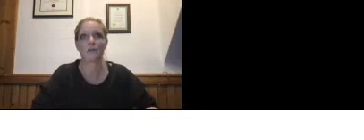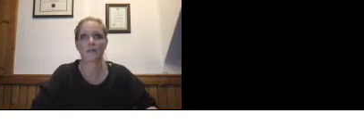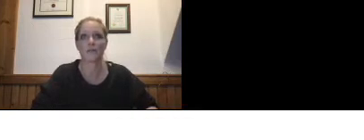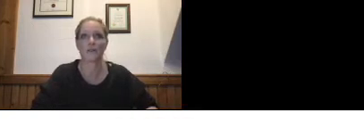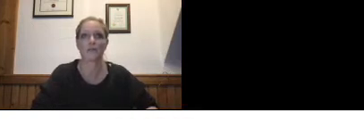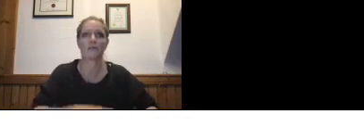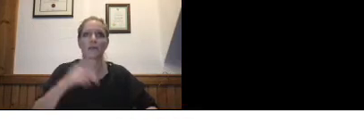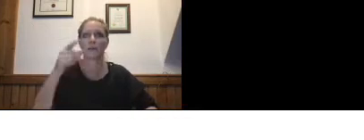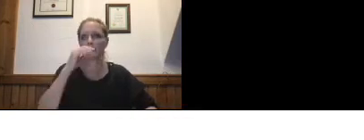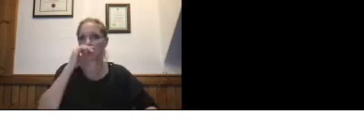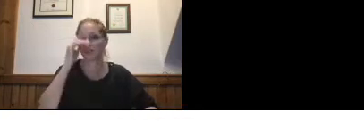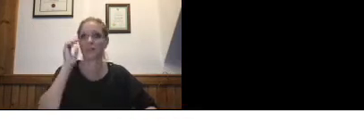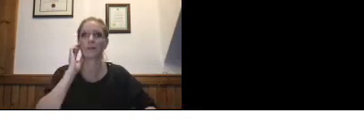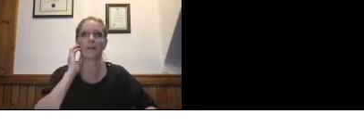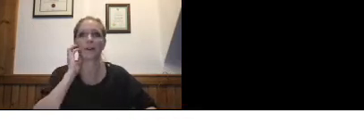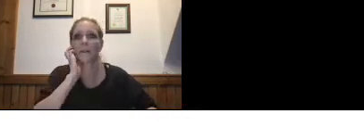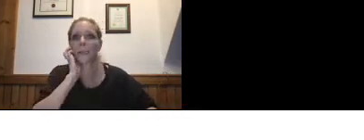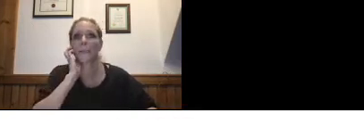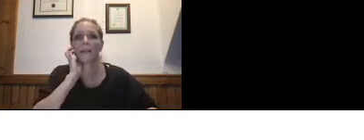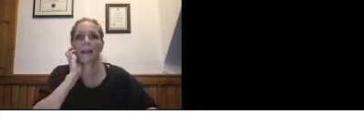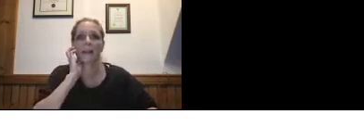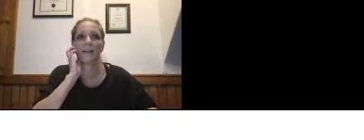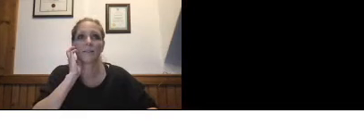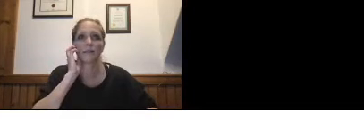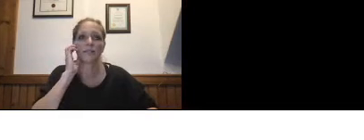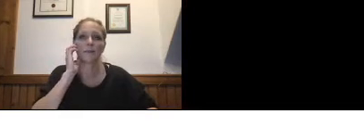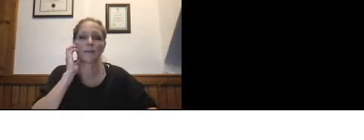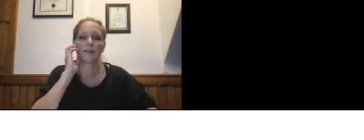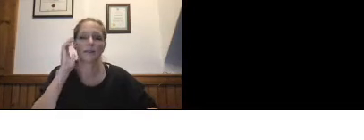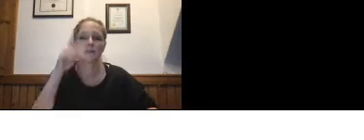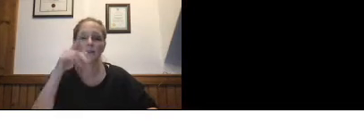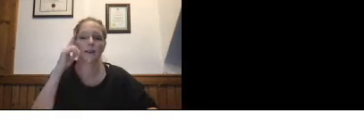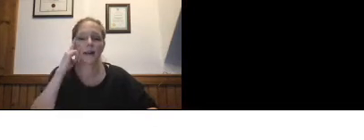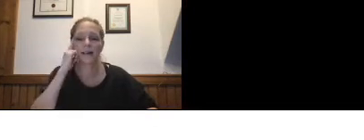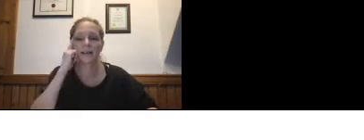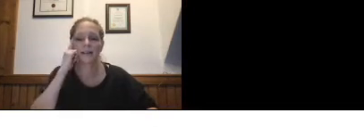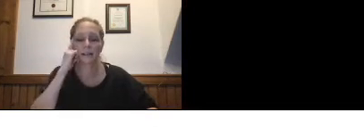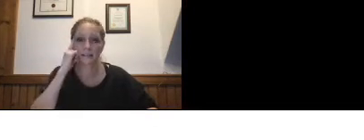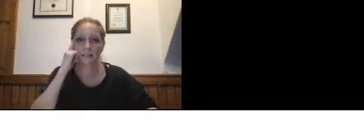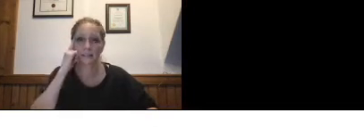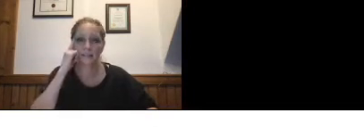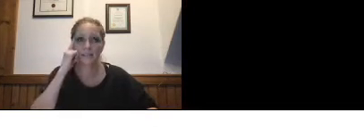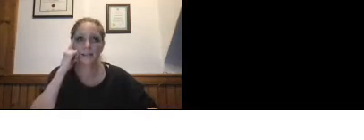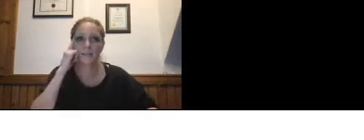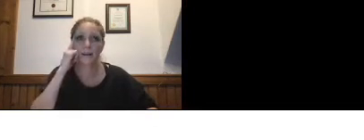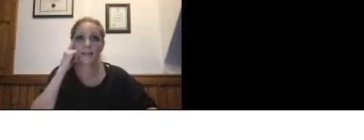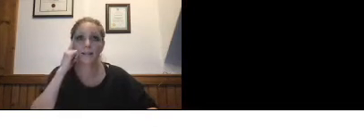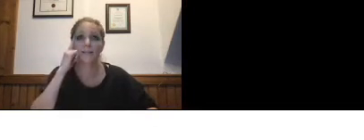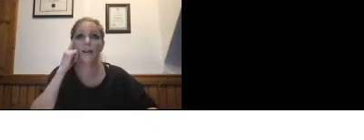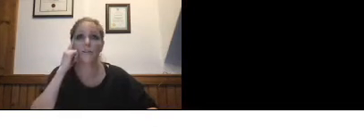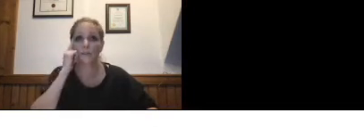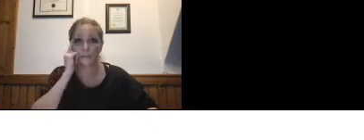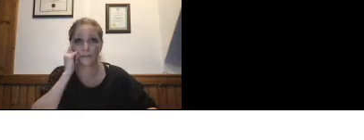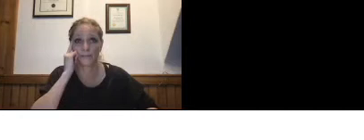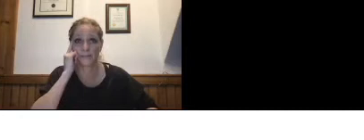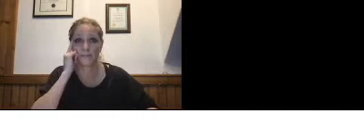was my grandfather, who's pictured in the middle there. And unfortunately, my great-grandfather had the HD gene and passed it on to